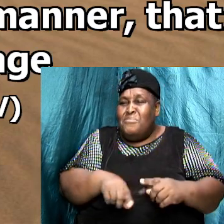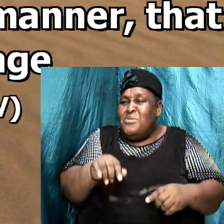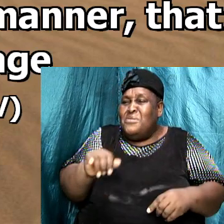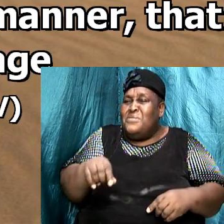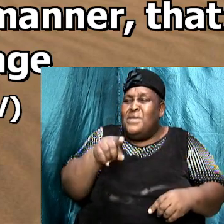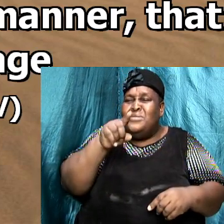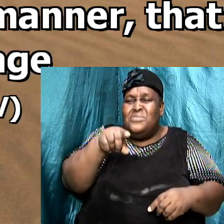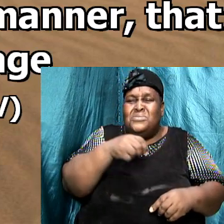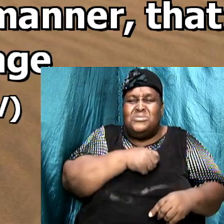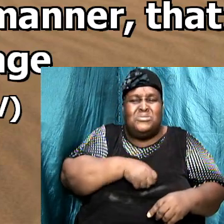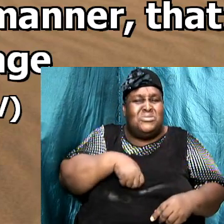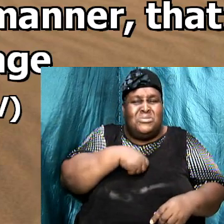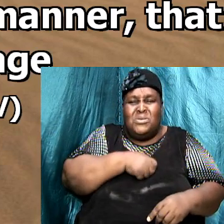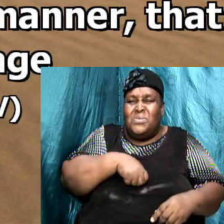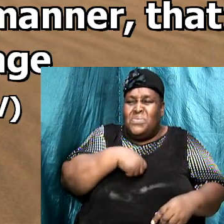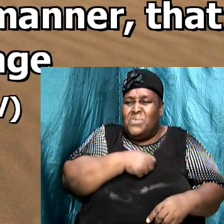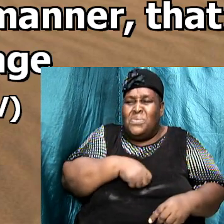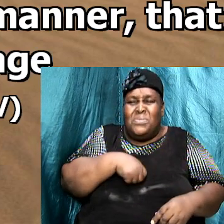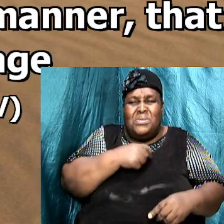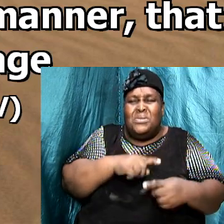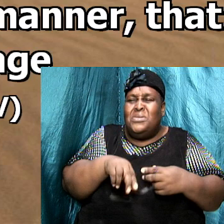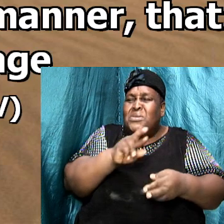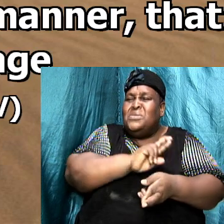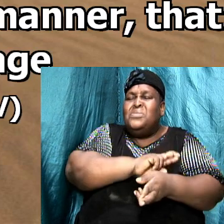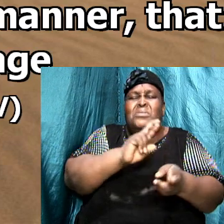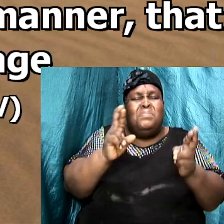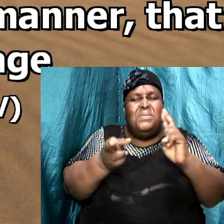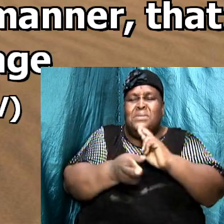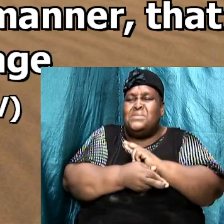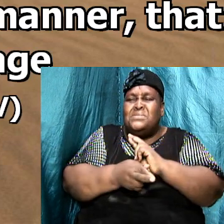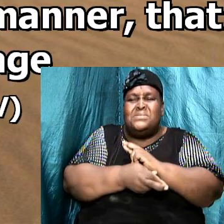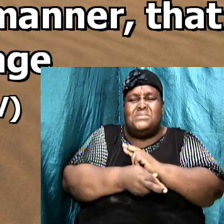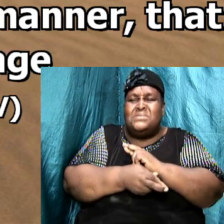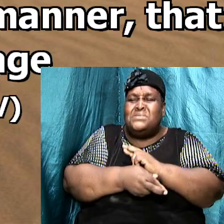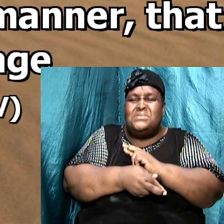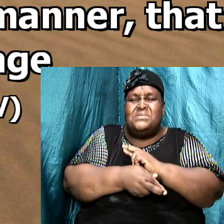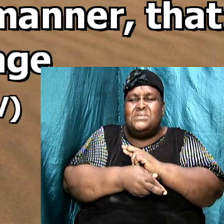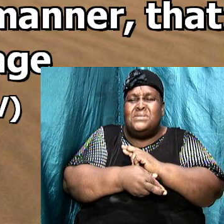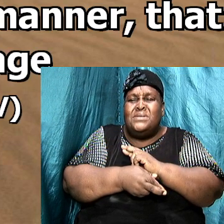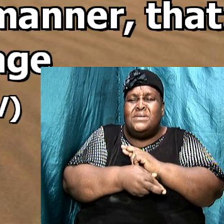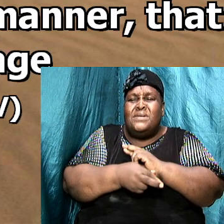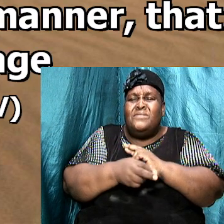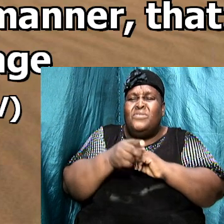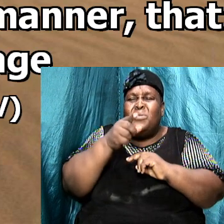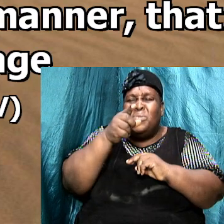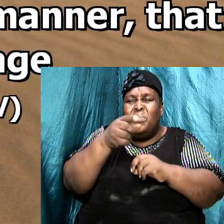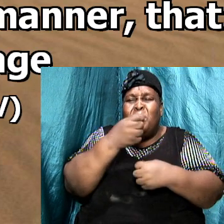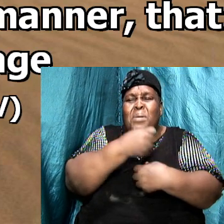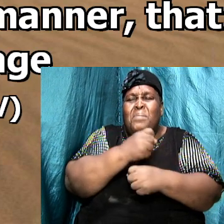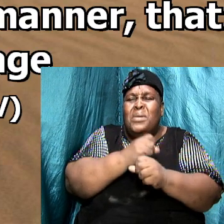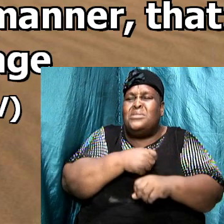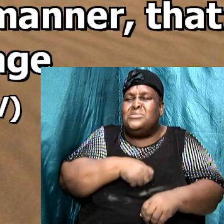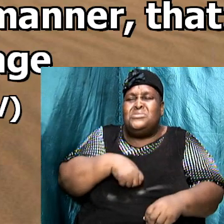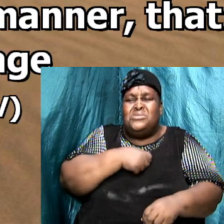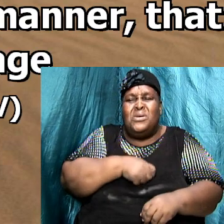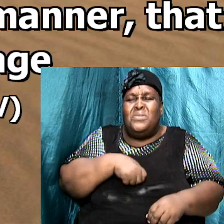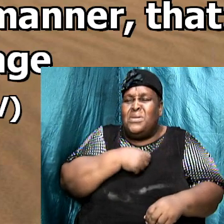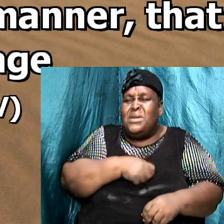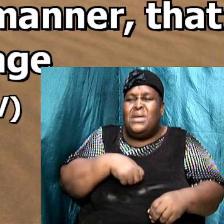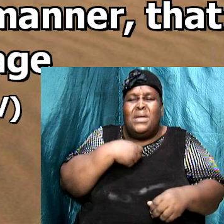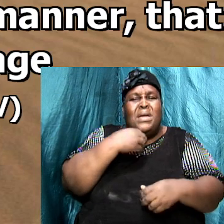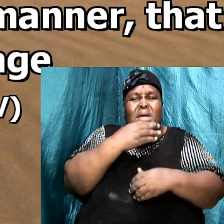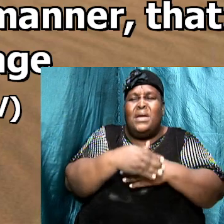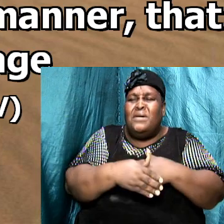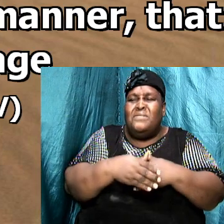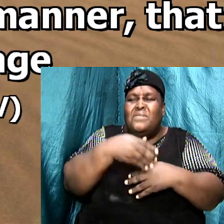but that he sorrowed to repentance. For ye were made sorry